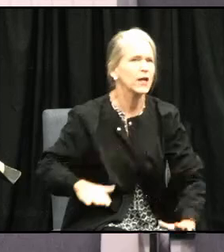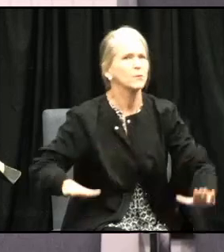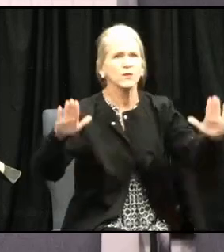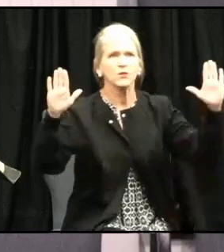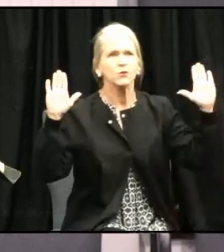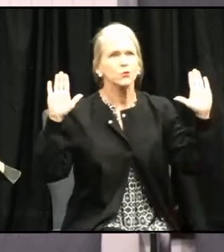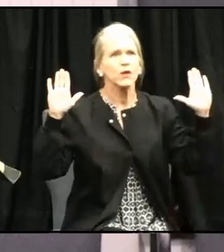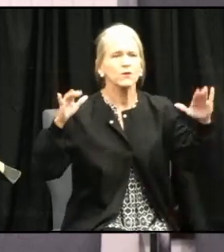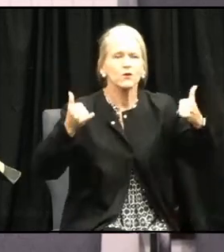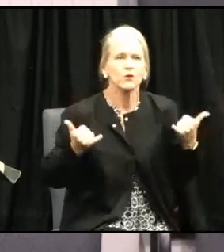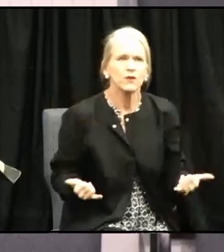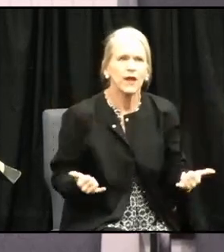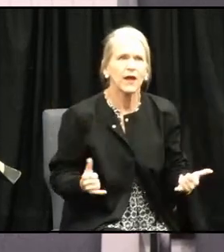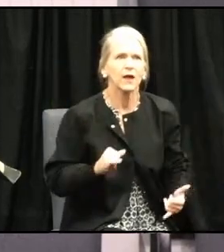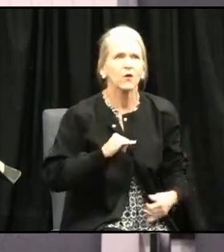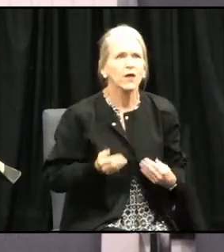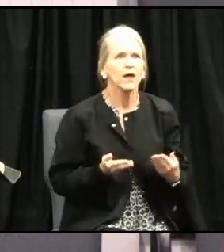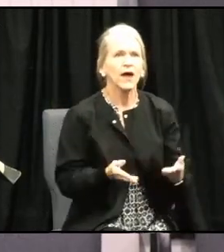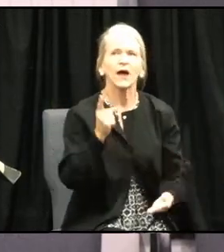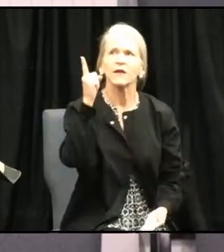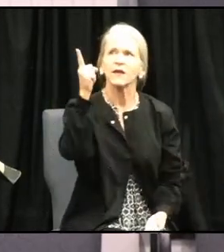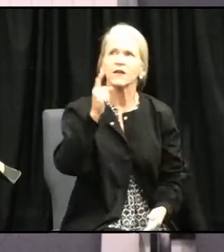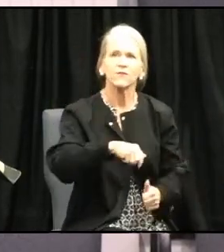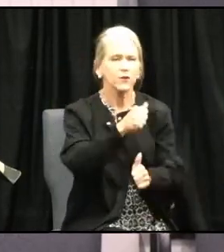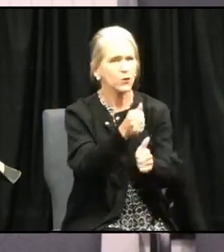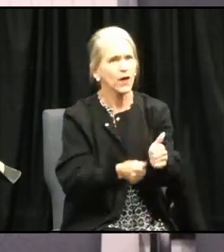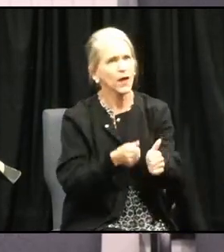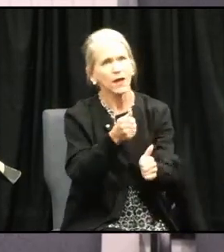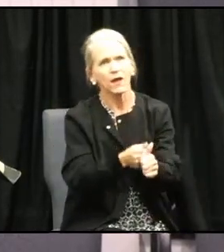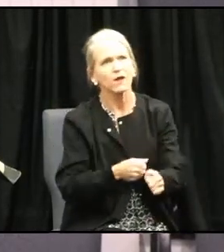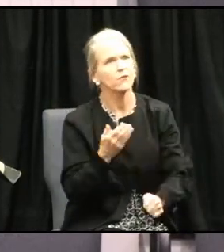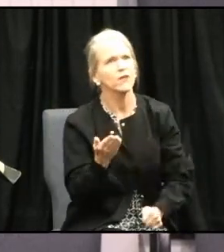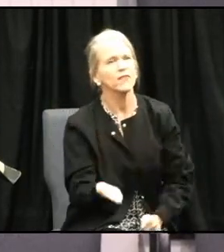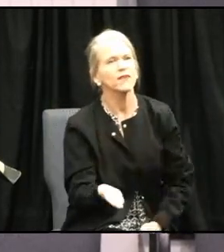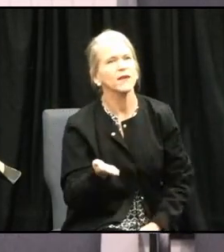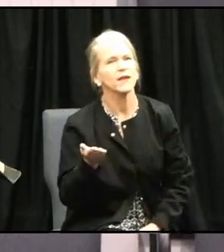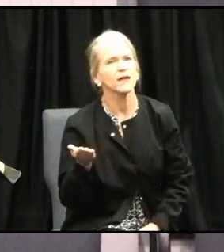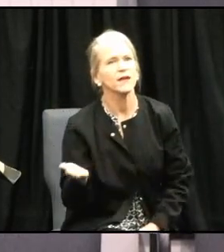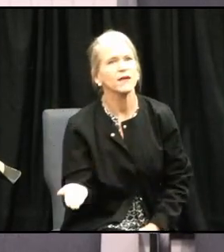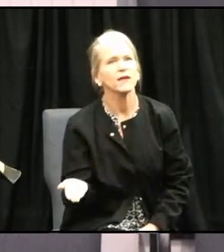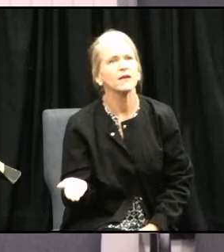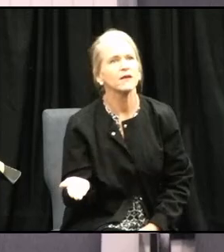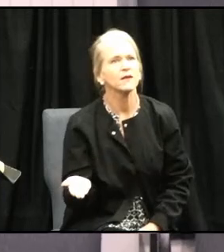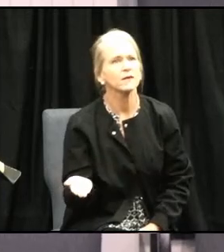down, I'm surrendered now. I give you